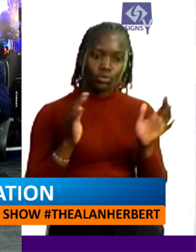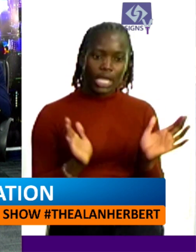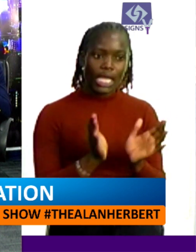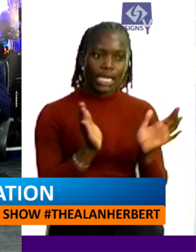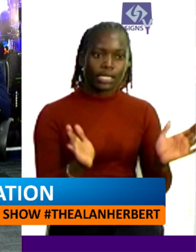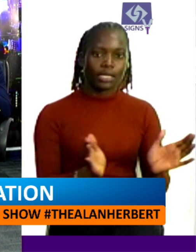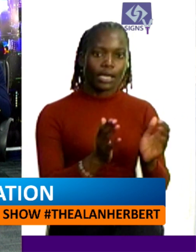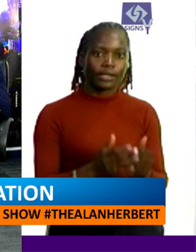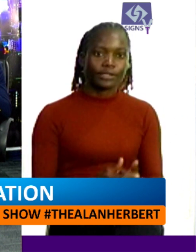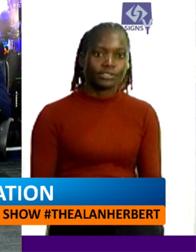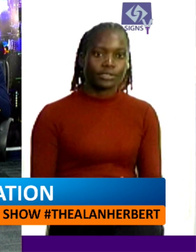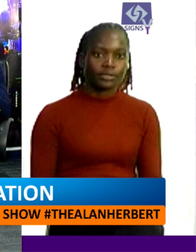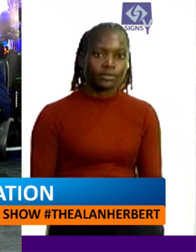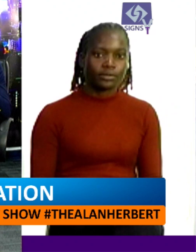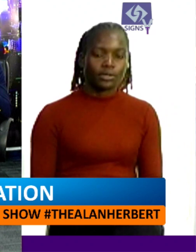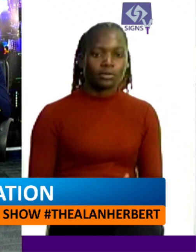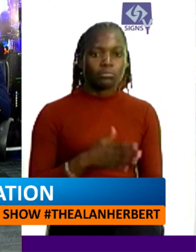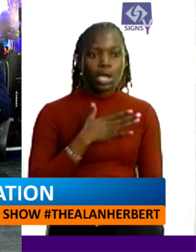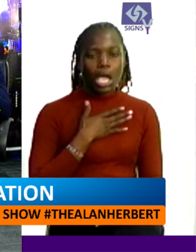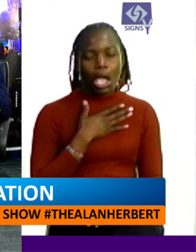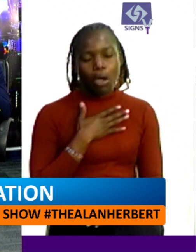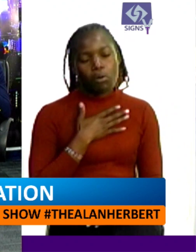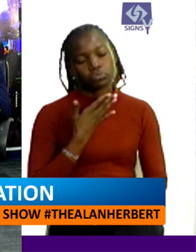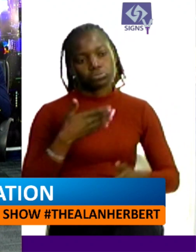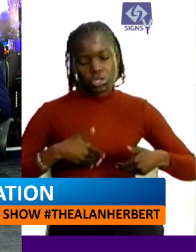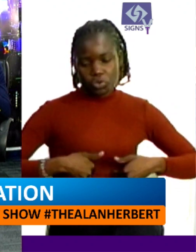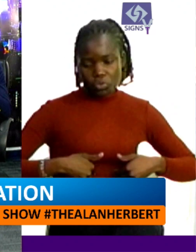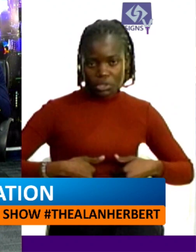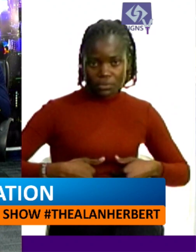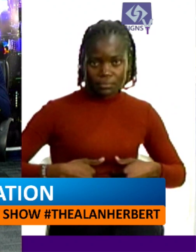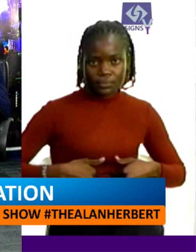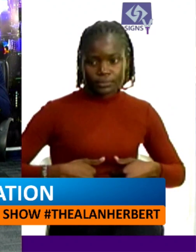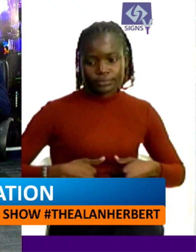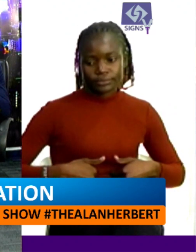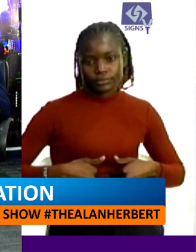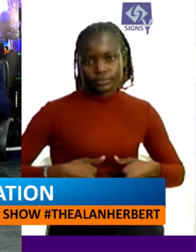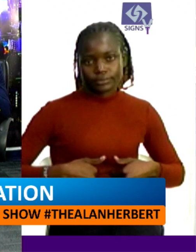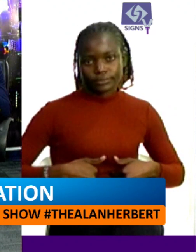encourage our young people with